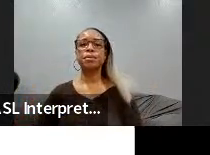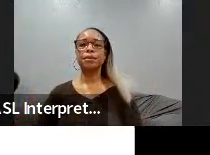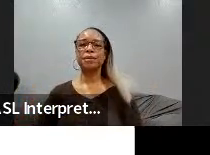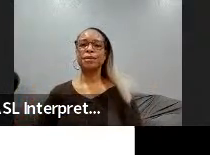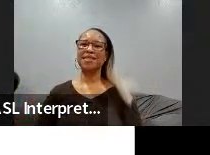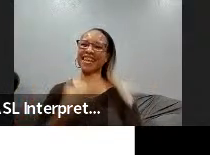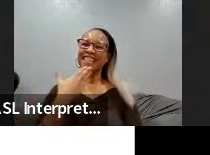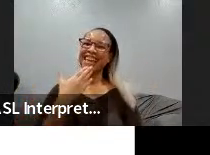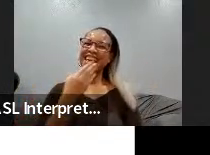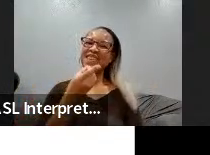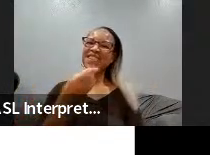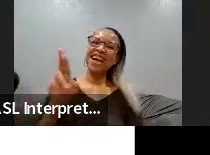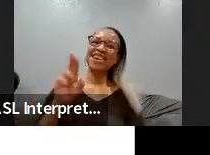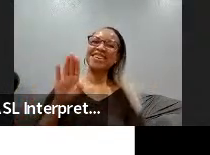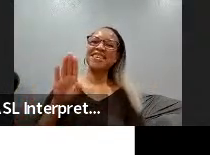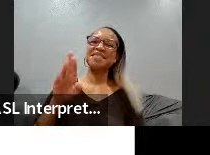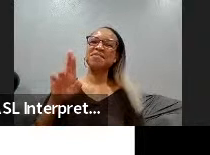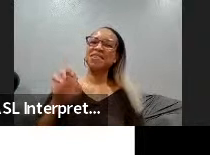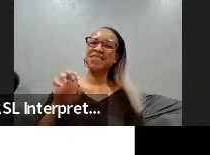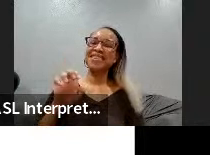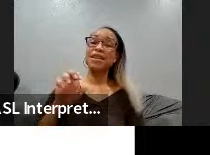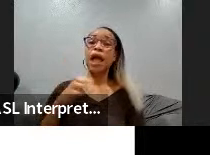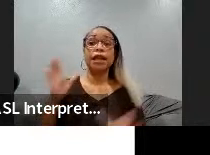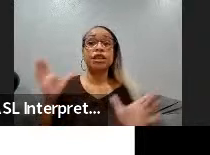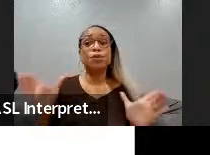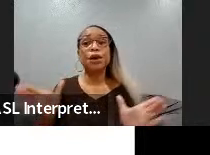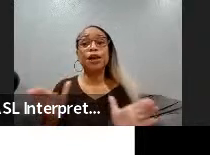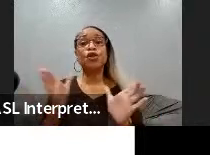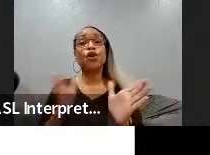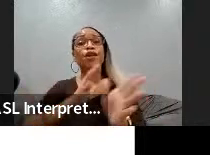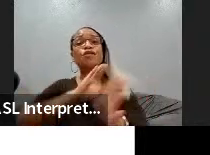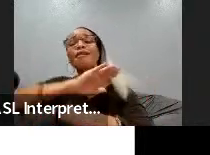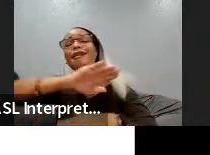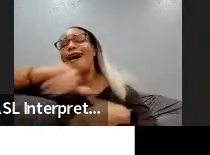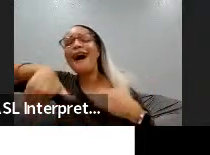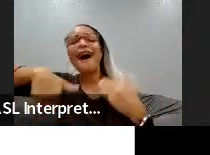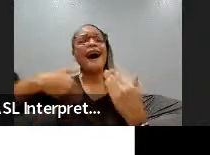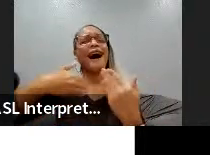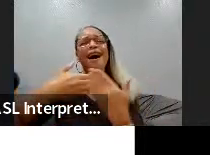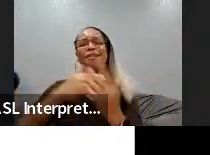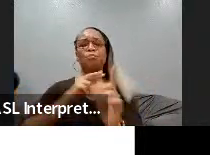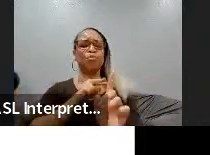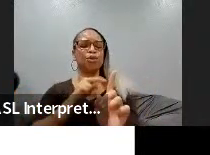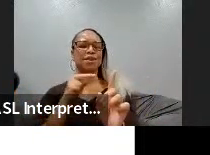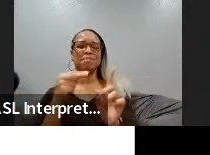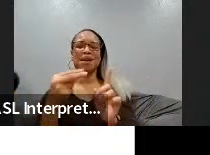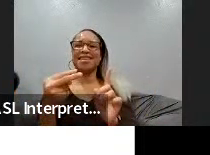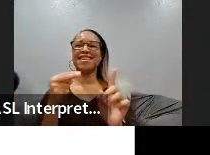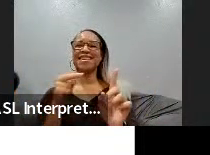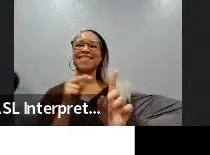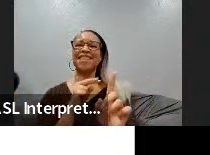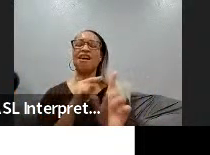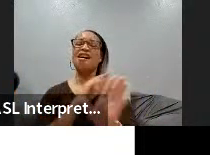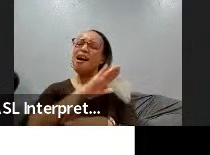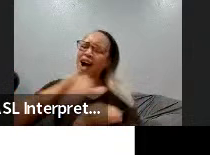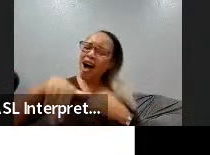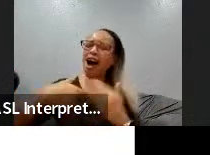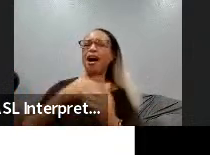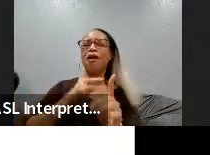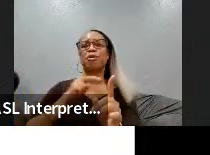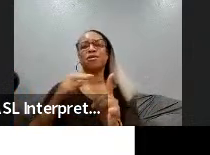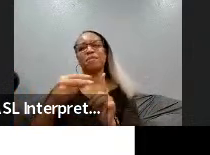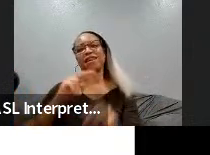Thanks, Dr. Bruce, and all just to encourage all viewpoints, and that all viewpoints are welcome,